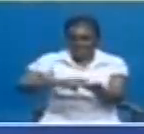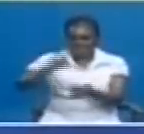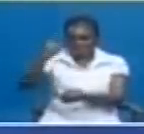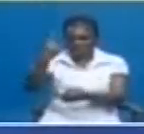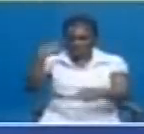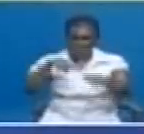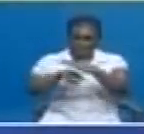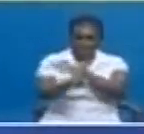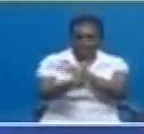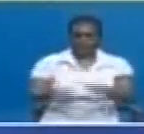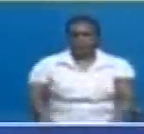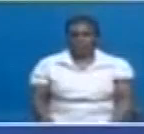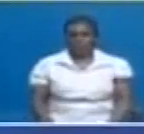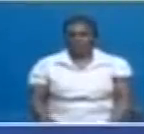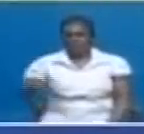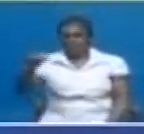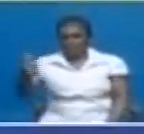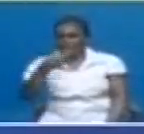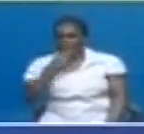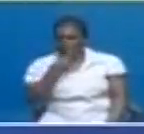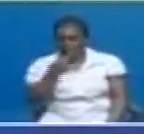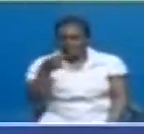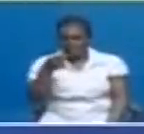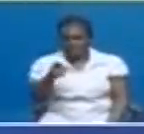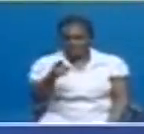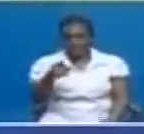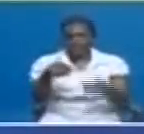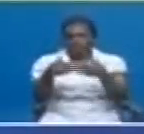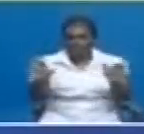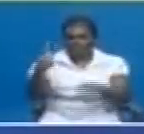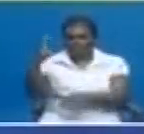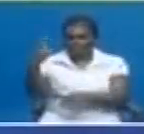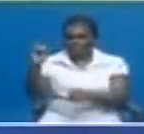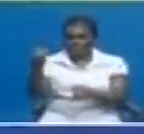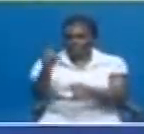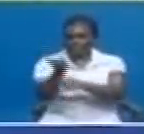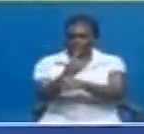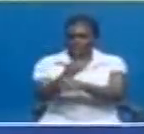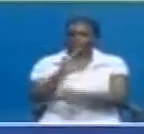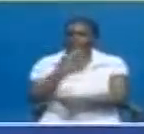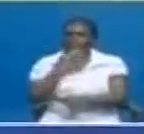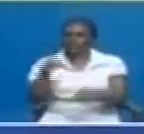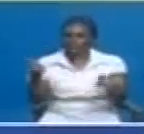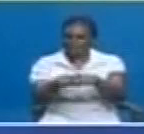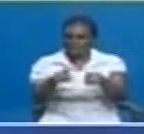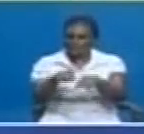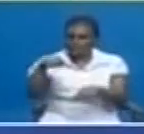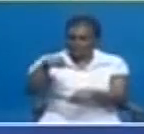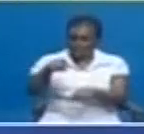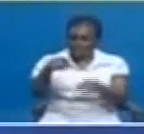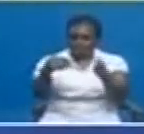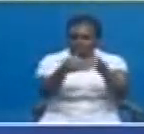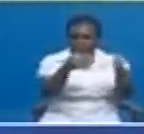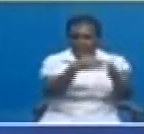goal. Tahir Muhyiddin's boys could have broken the deadlock on the 20th minute, but Ingwe shortstopper Lucas Indeche was in hand to